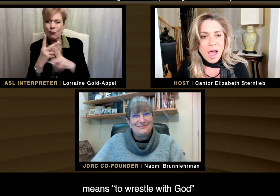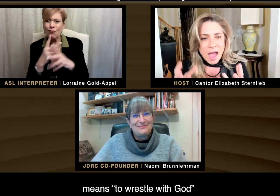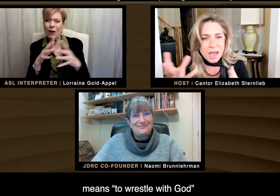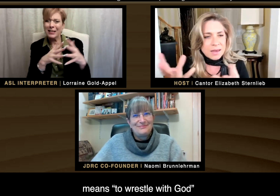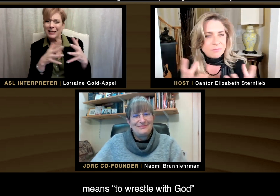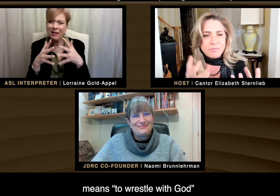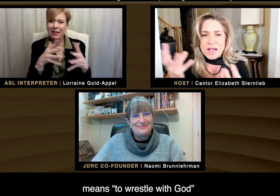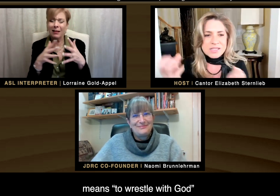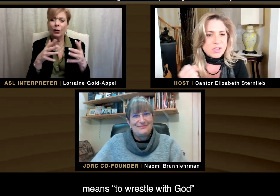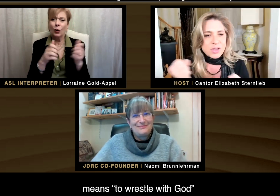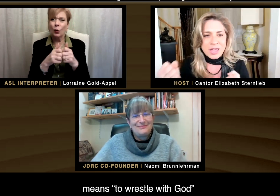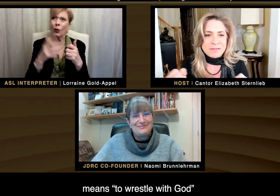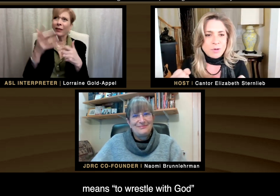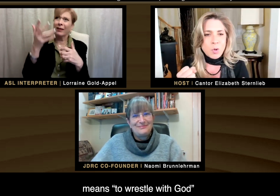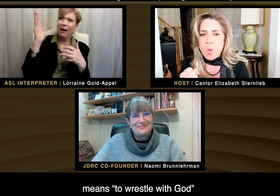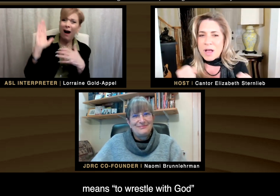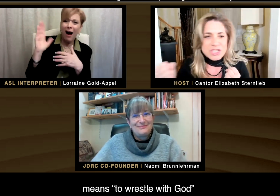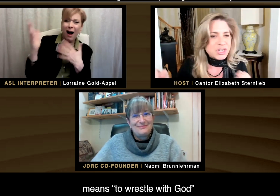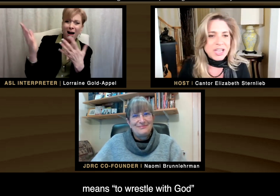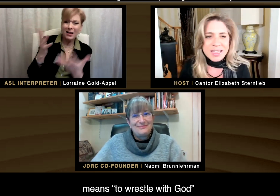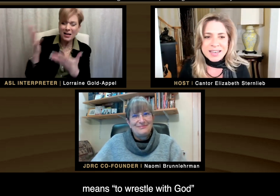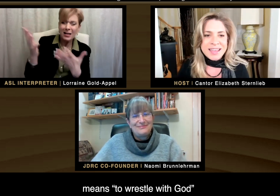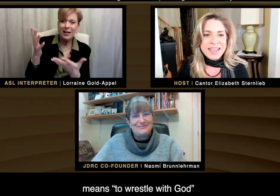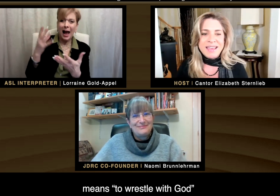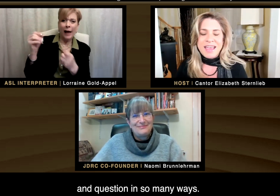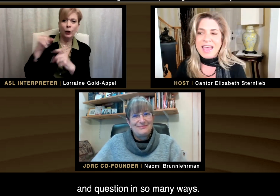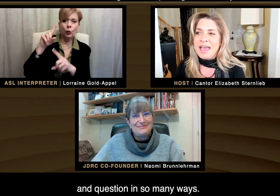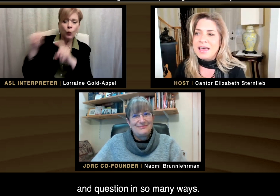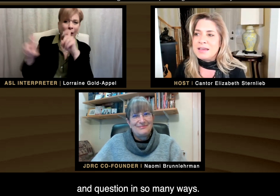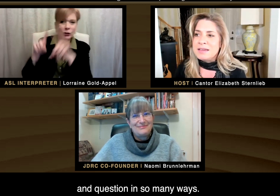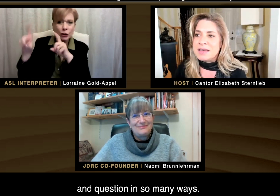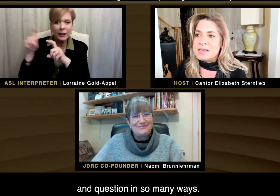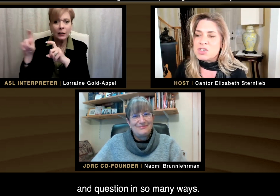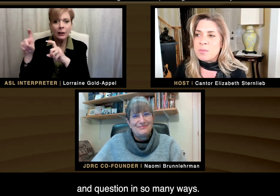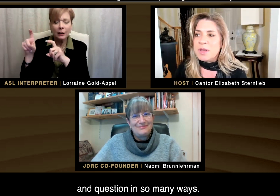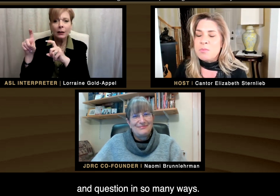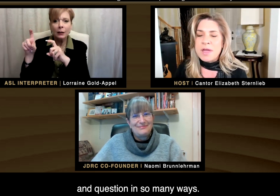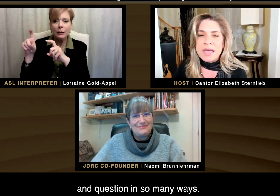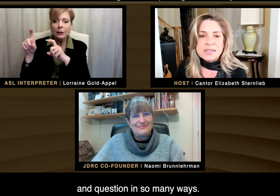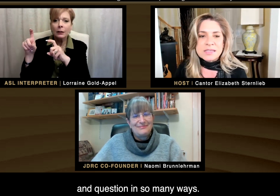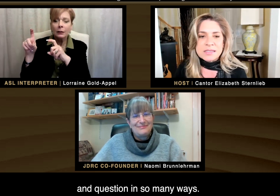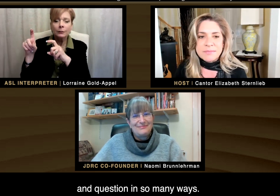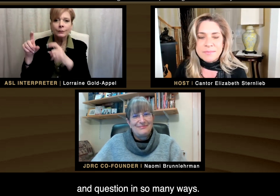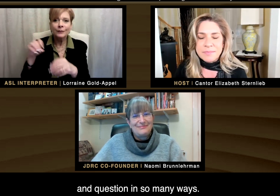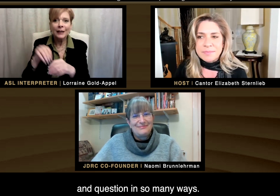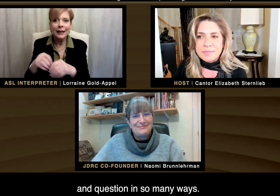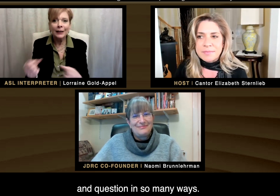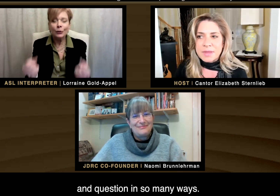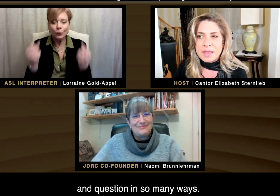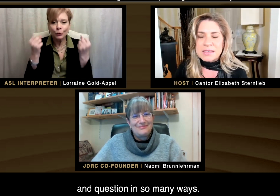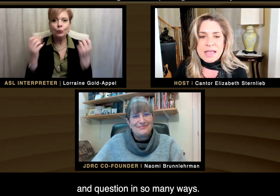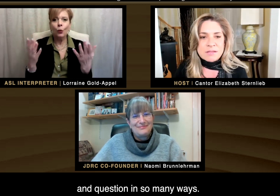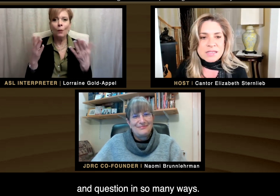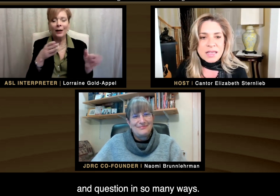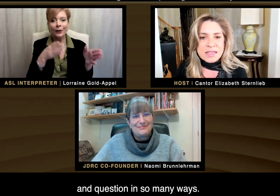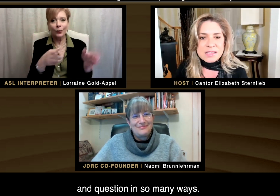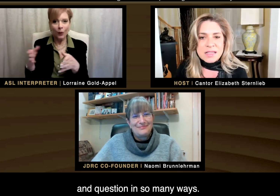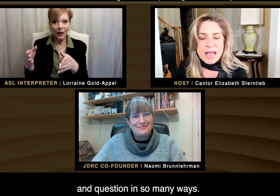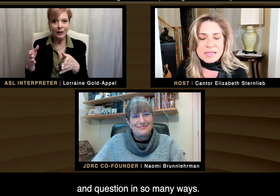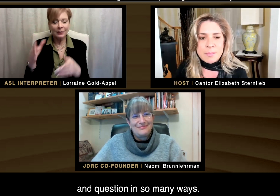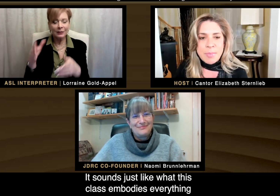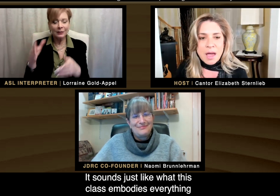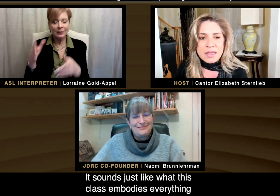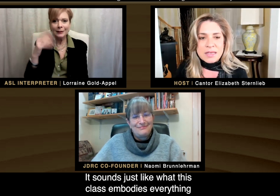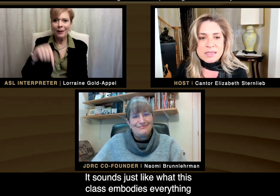with God and wrestle and question. And in so many ways, it sounds like